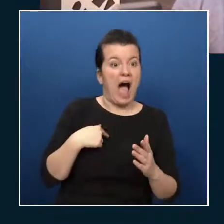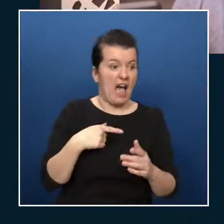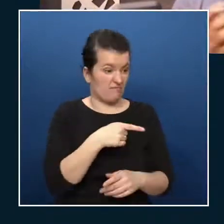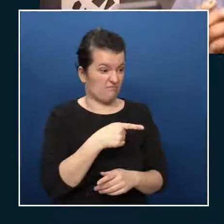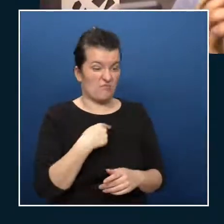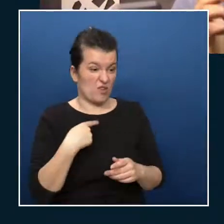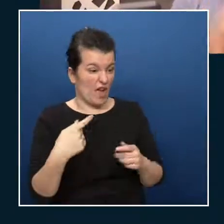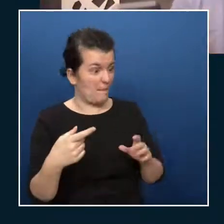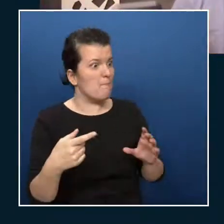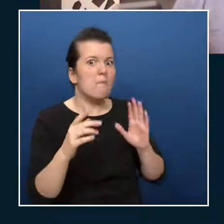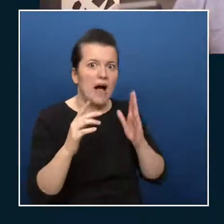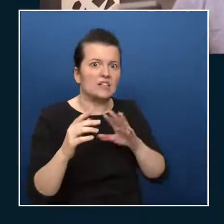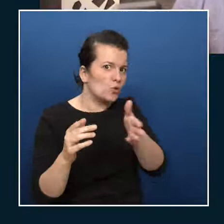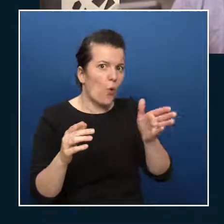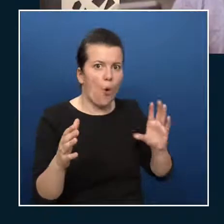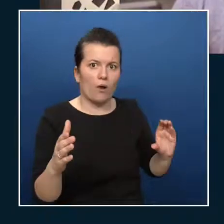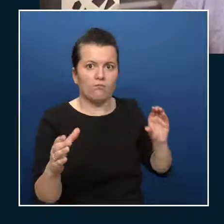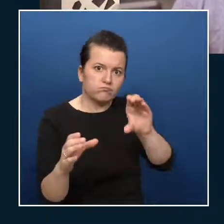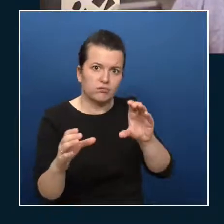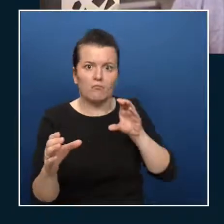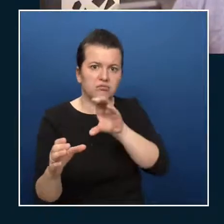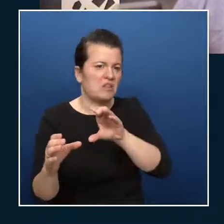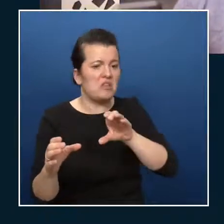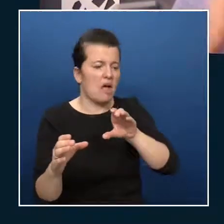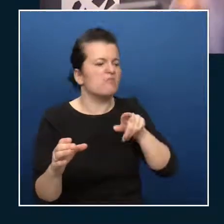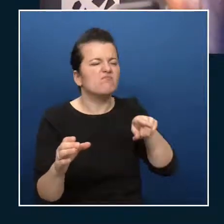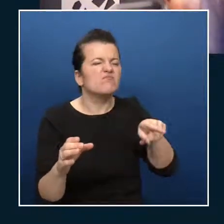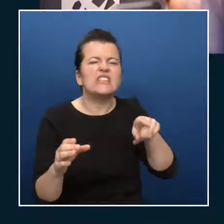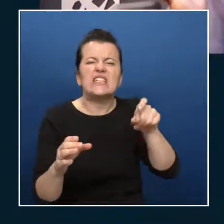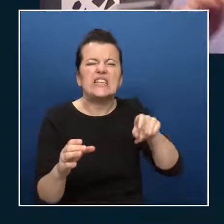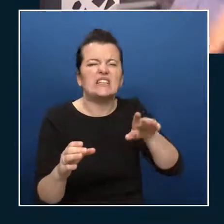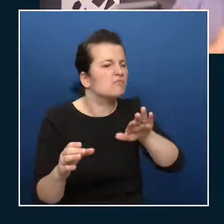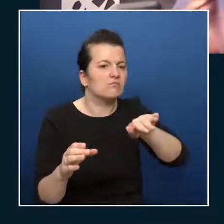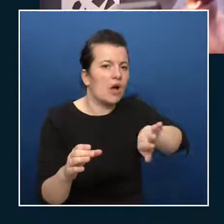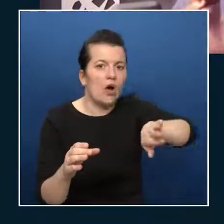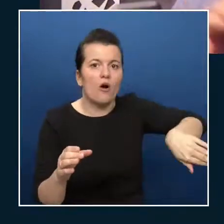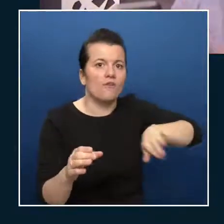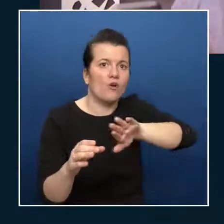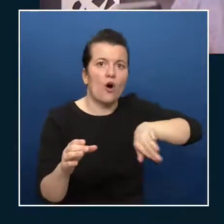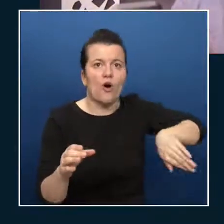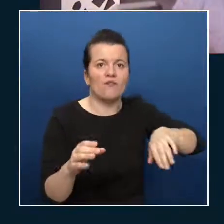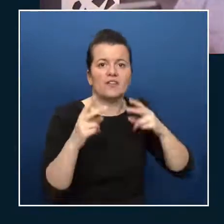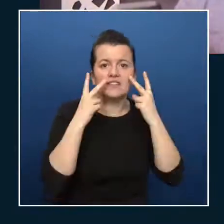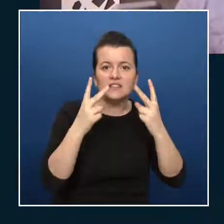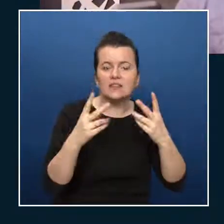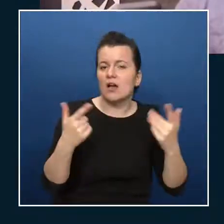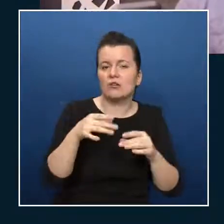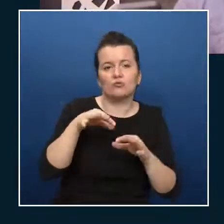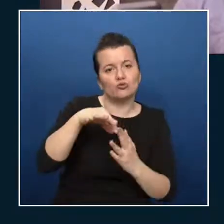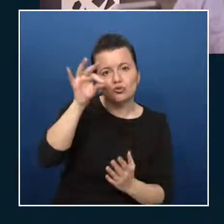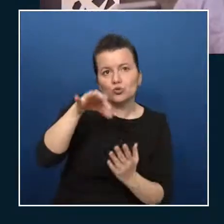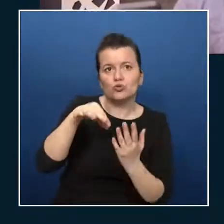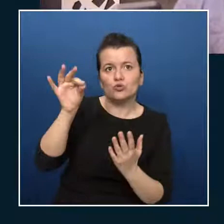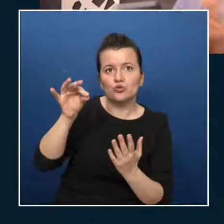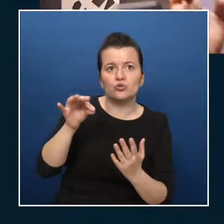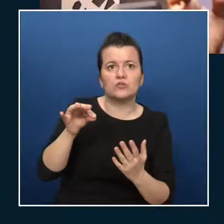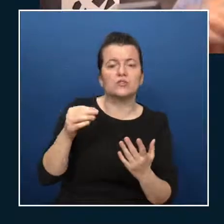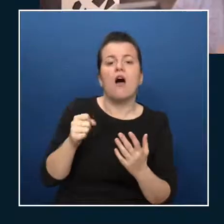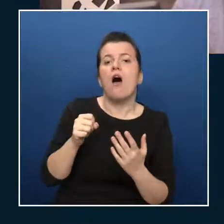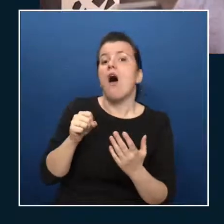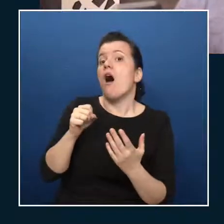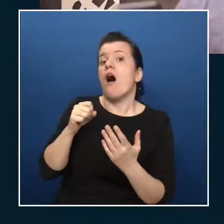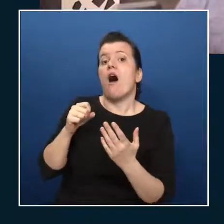GraphQL or REST, authentication and authorization with JWT or cookies, your choice, two-factor authentication if you need it,